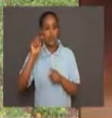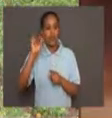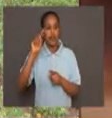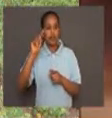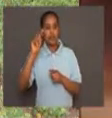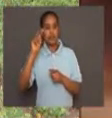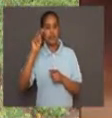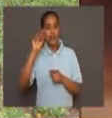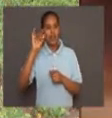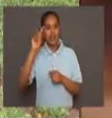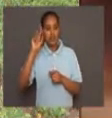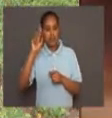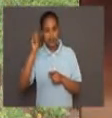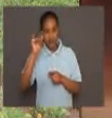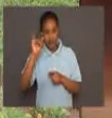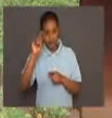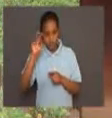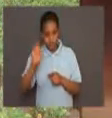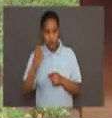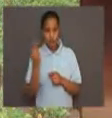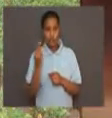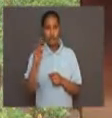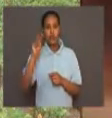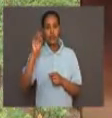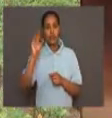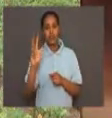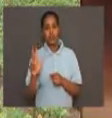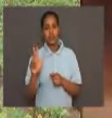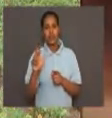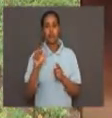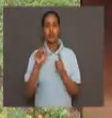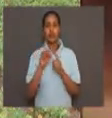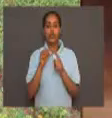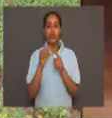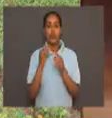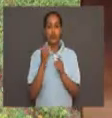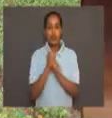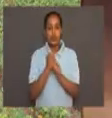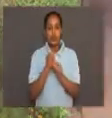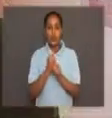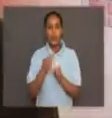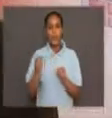The plants use the nitrate to produce plant proteins.